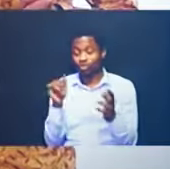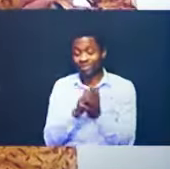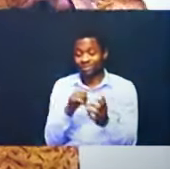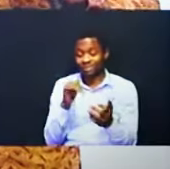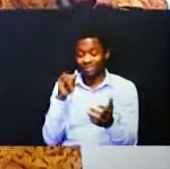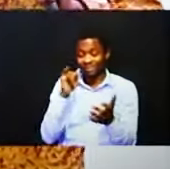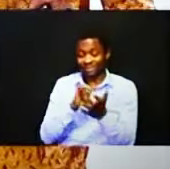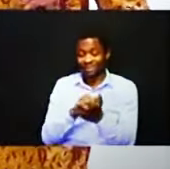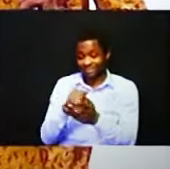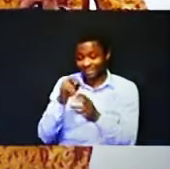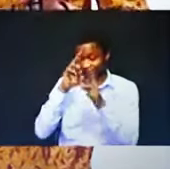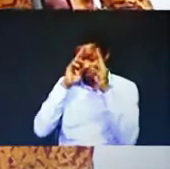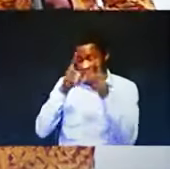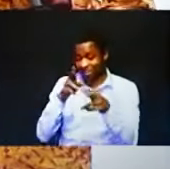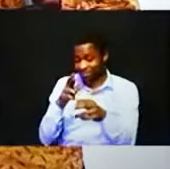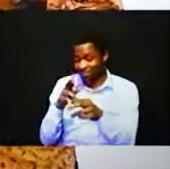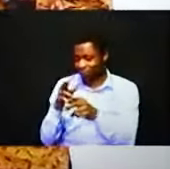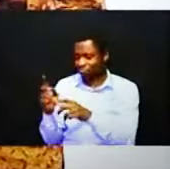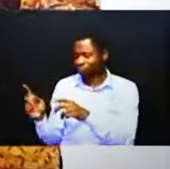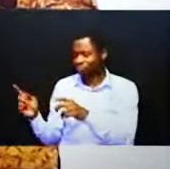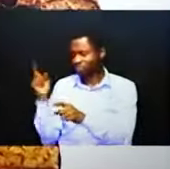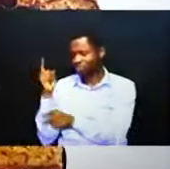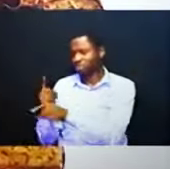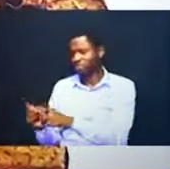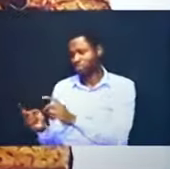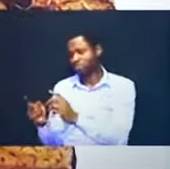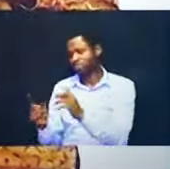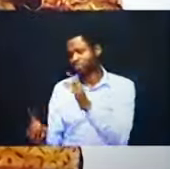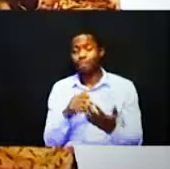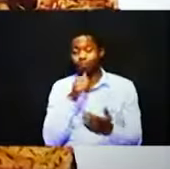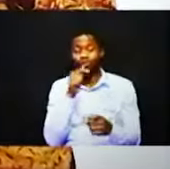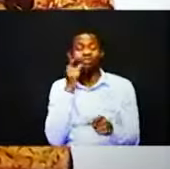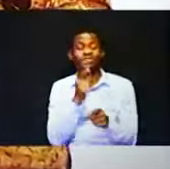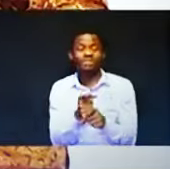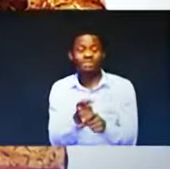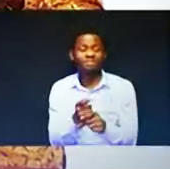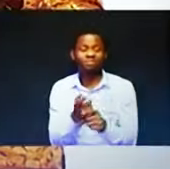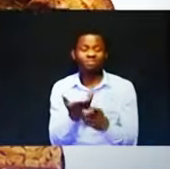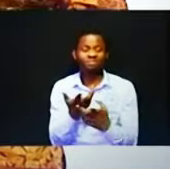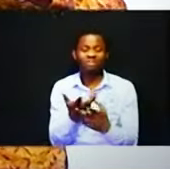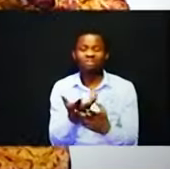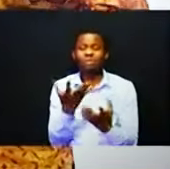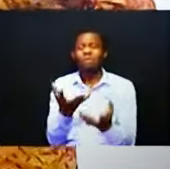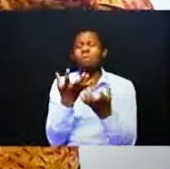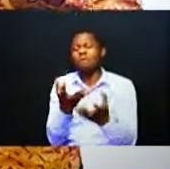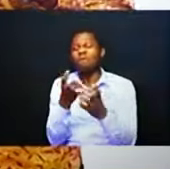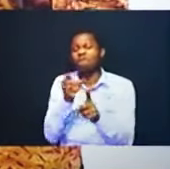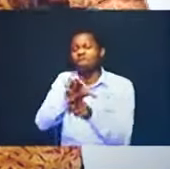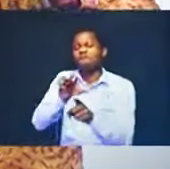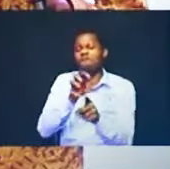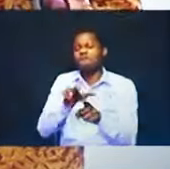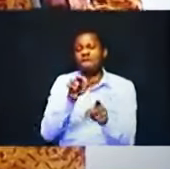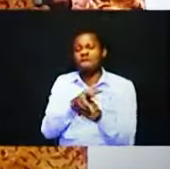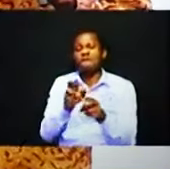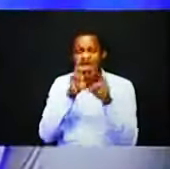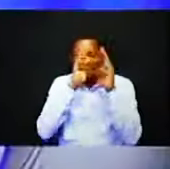mawo no. No, he doesn't just command it and want to demand it.